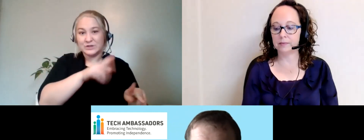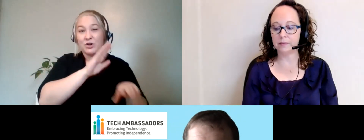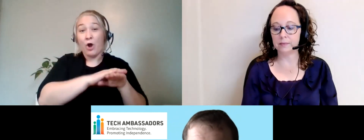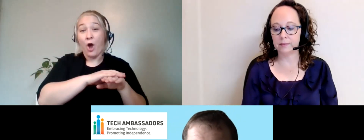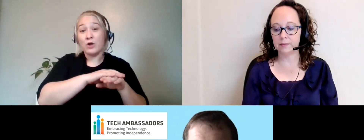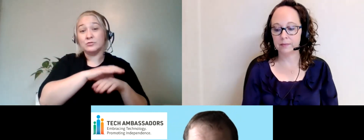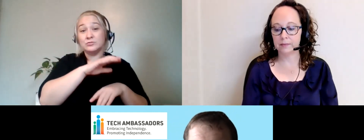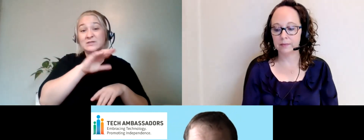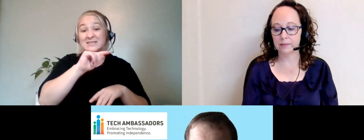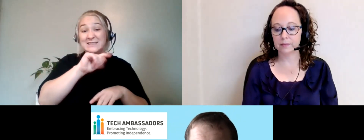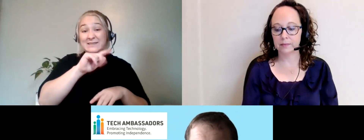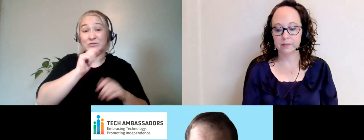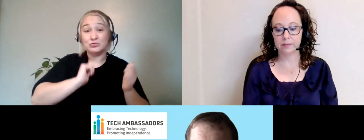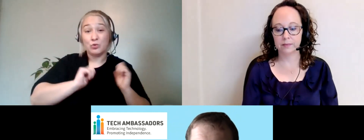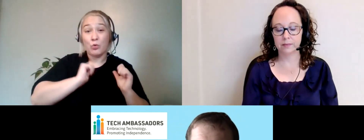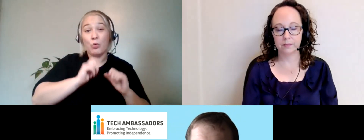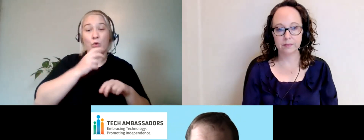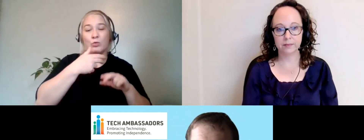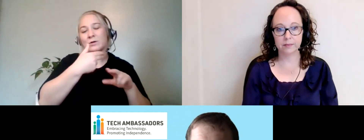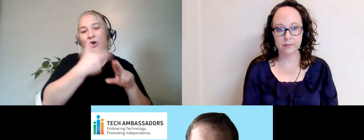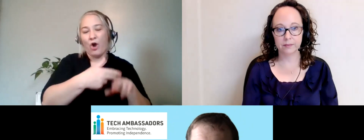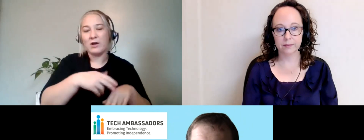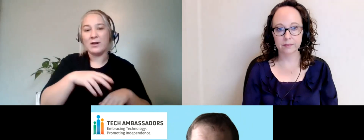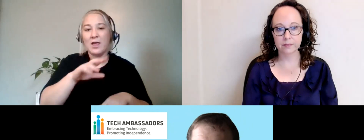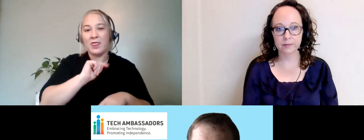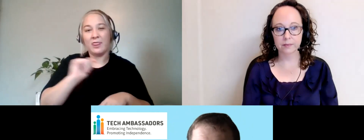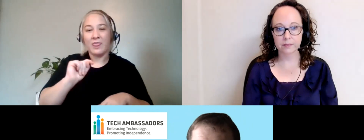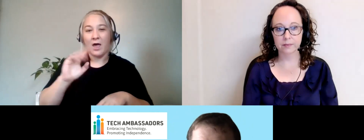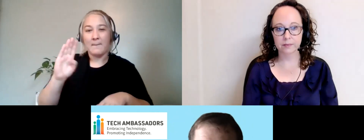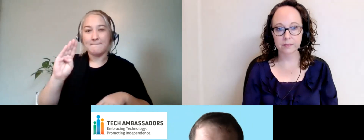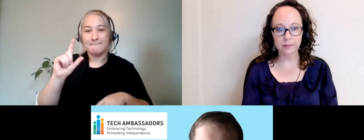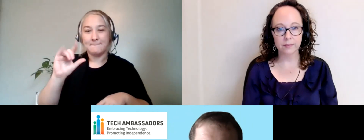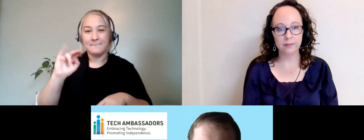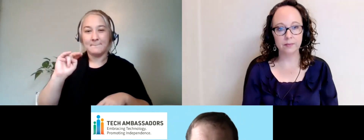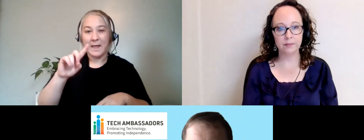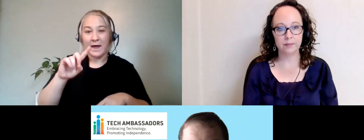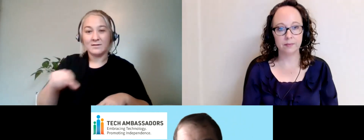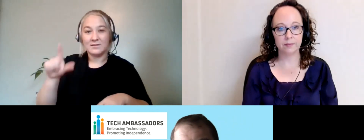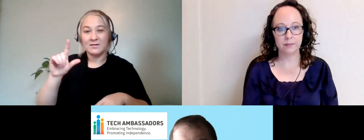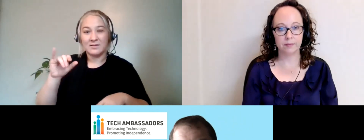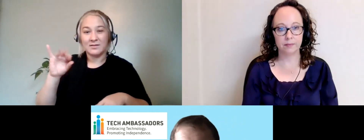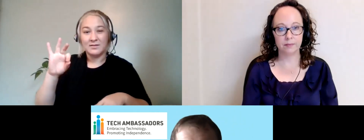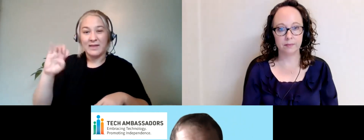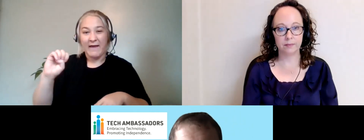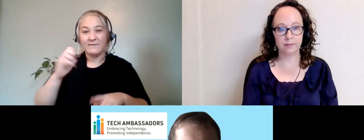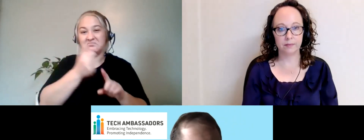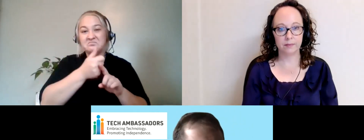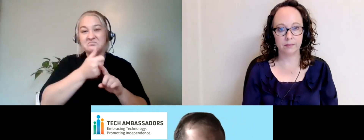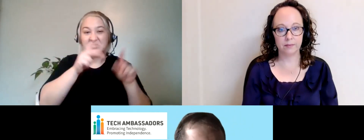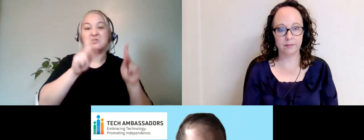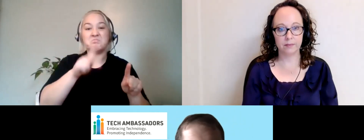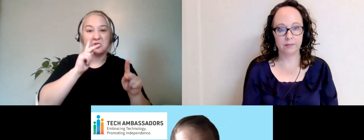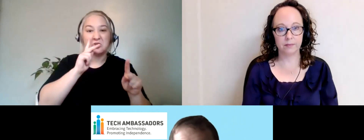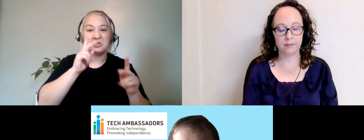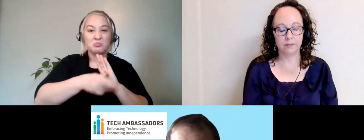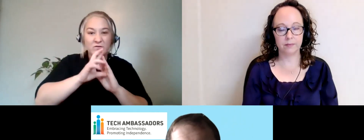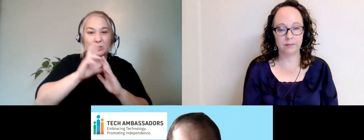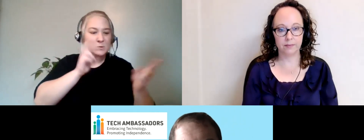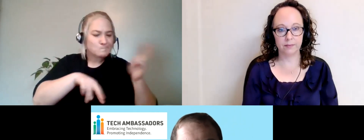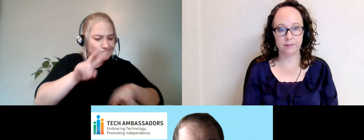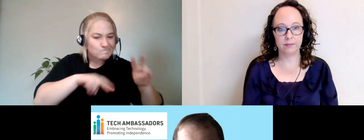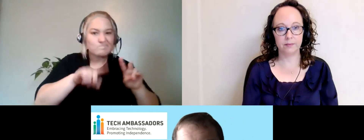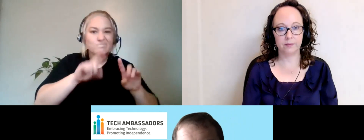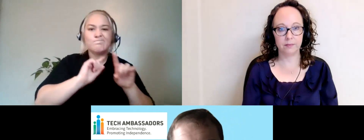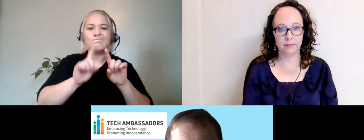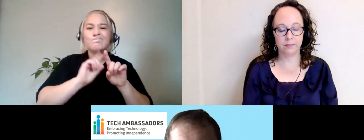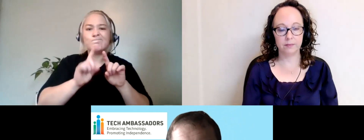Blind Life. So this gentleman reviews all kinds of products for folks with visual impairments. And we're going to start this part way in